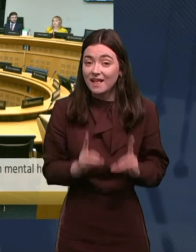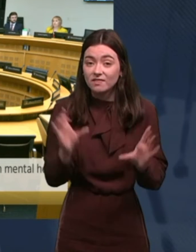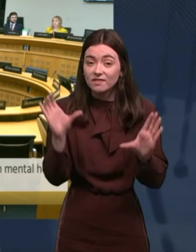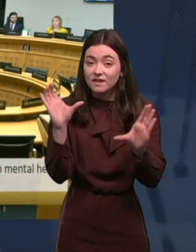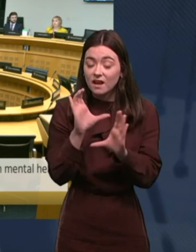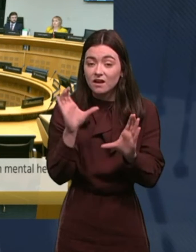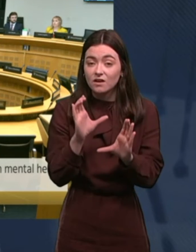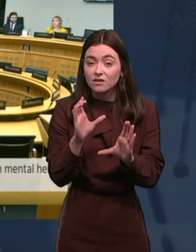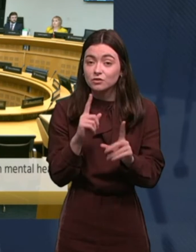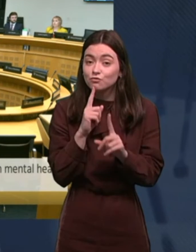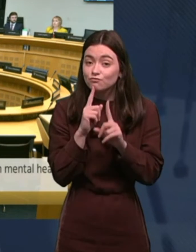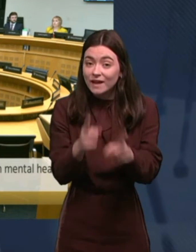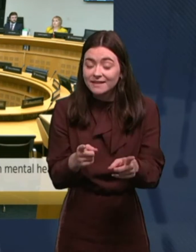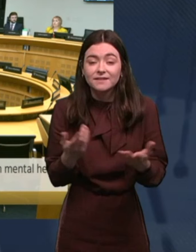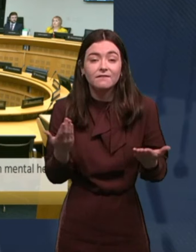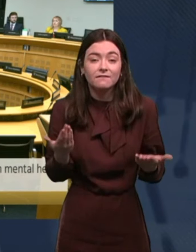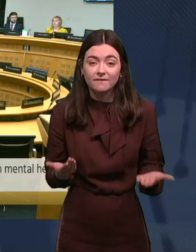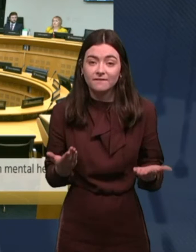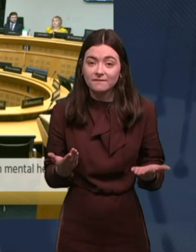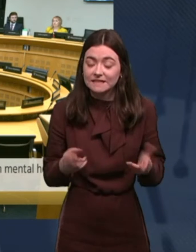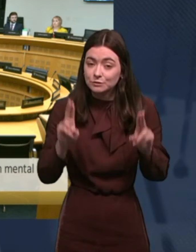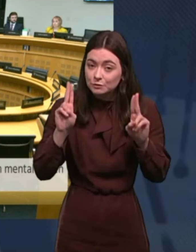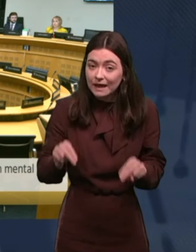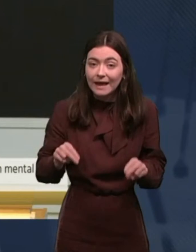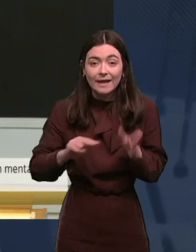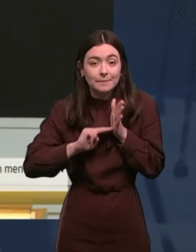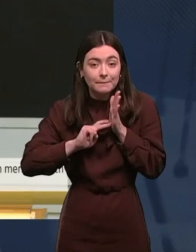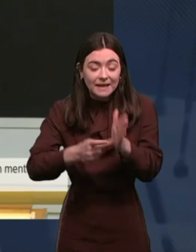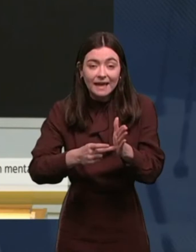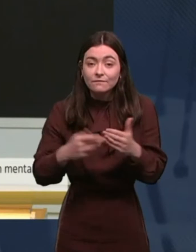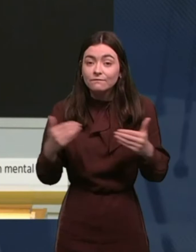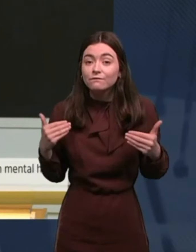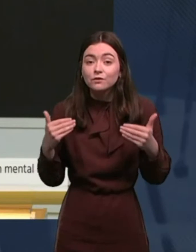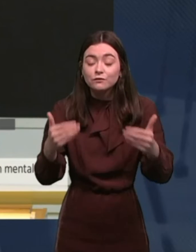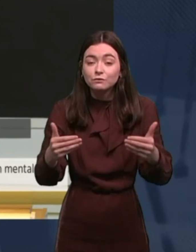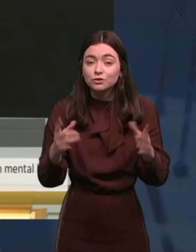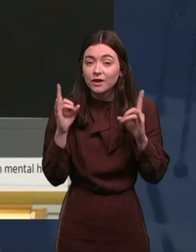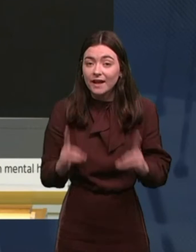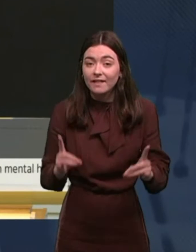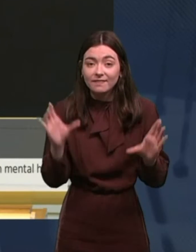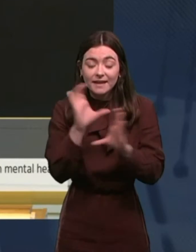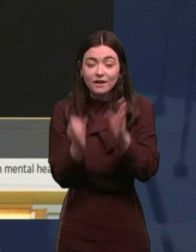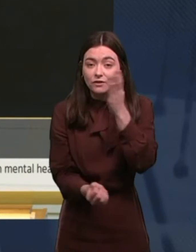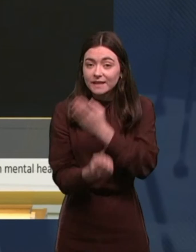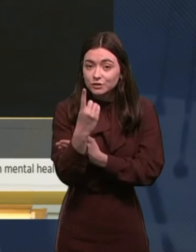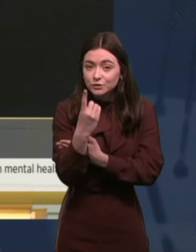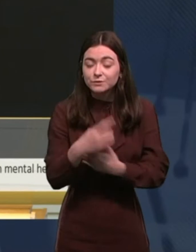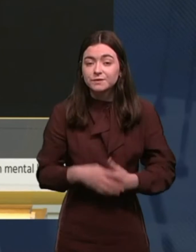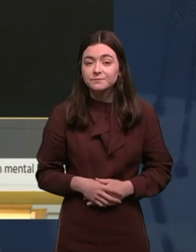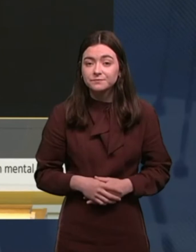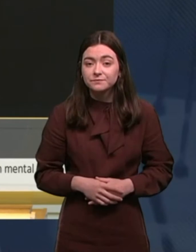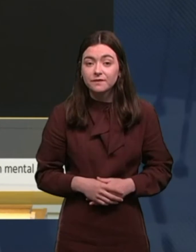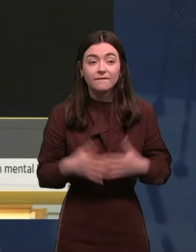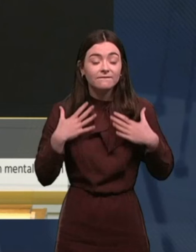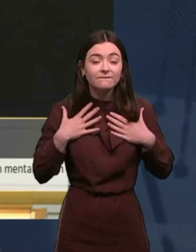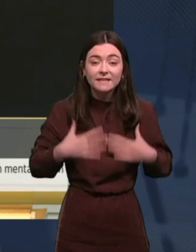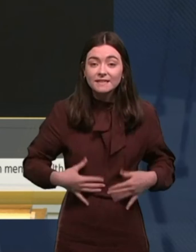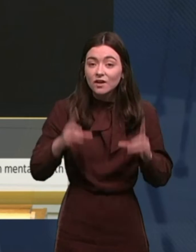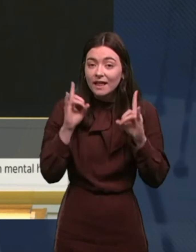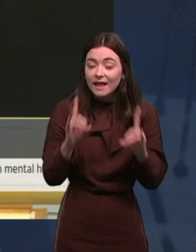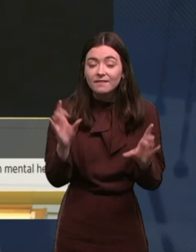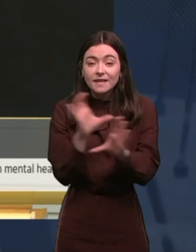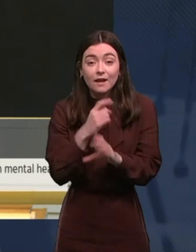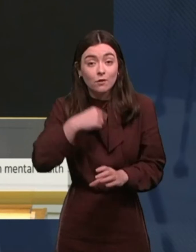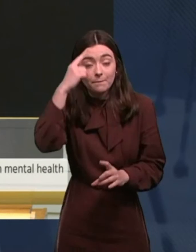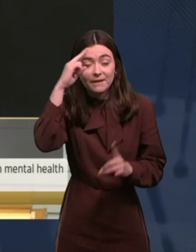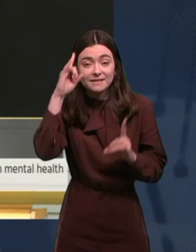that's something that when you can plan for future healthcare issues, physical healthcare or